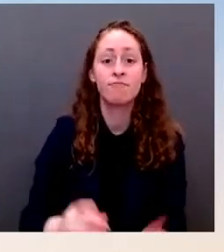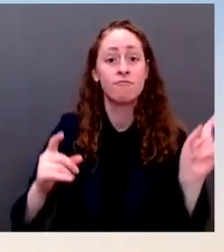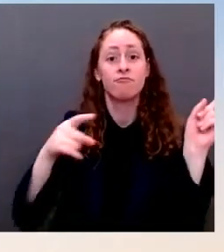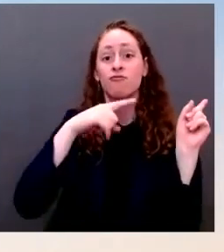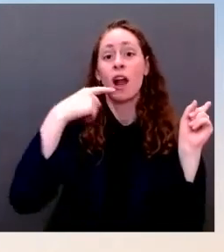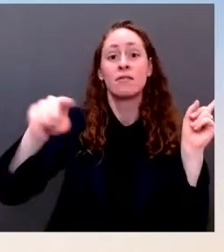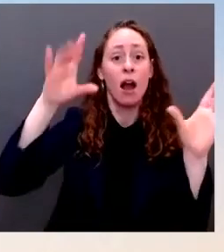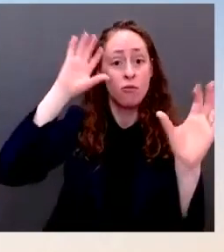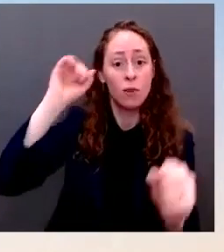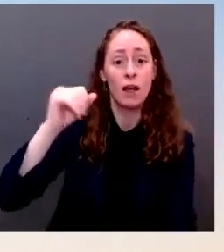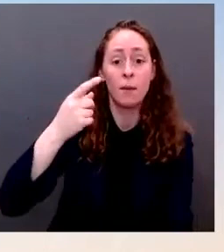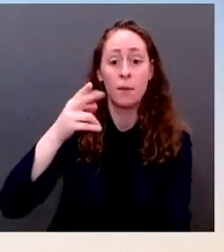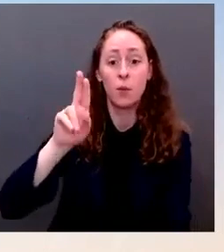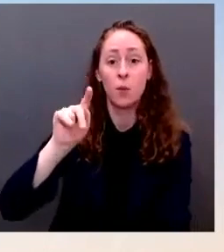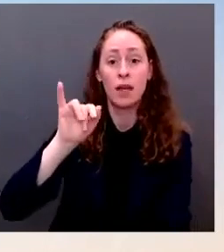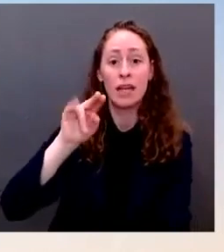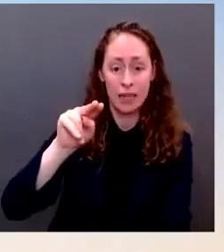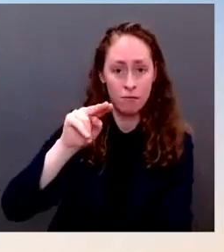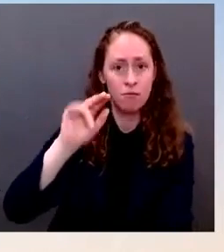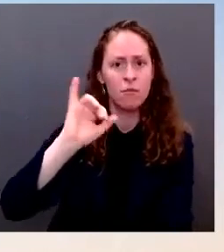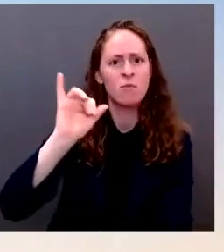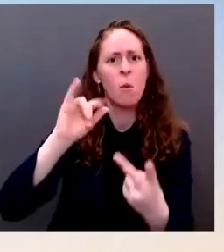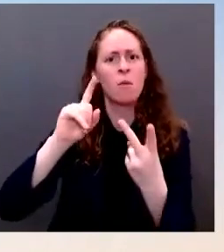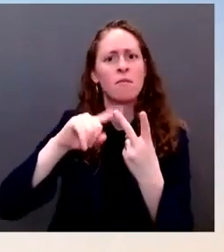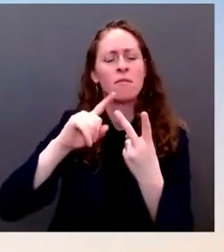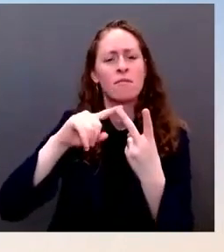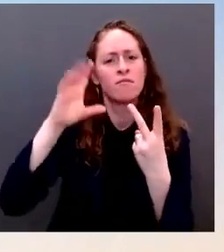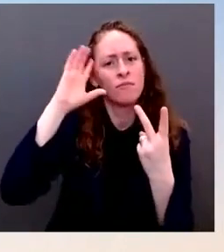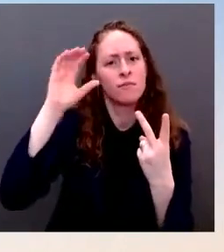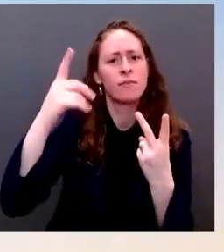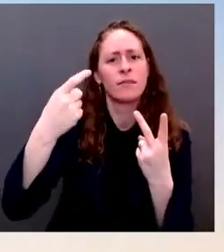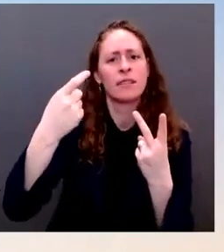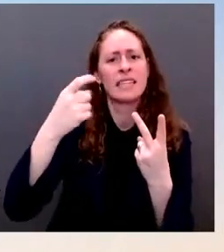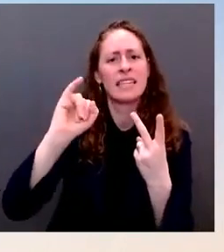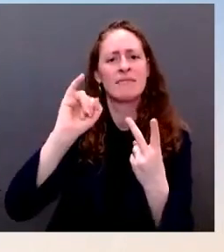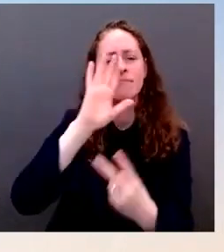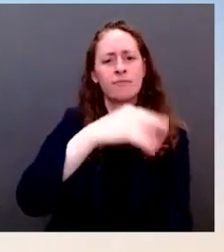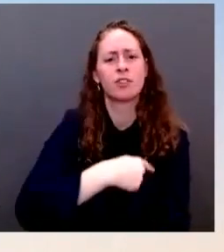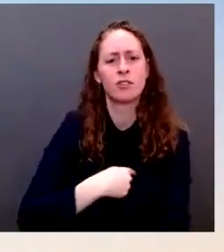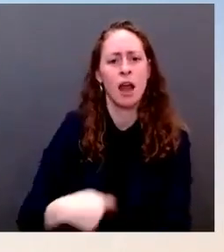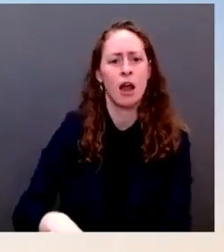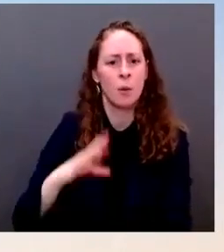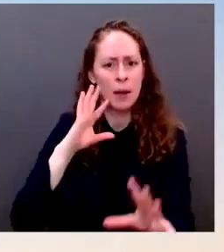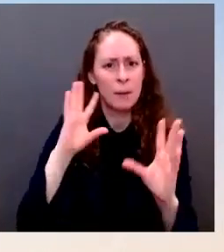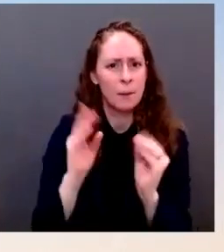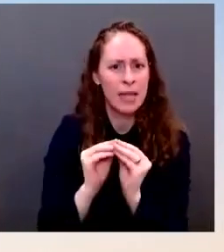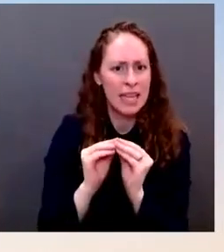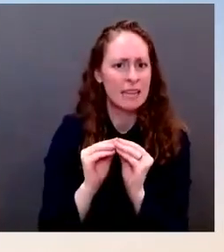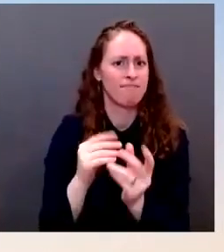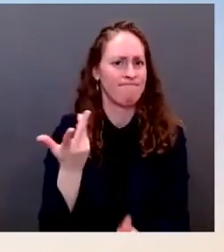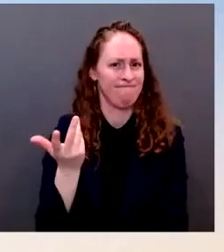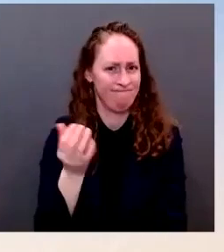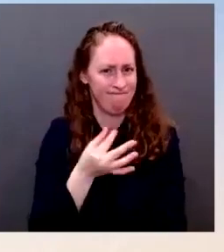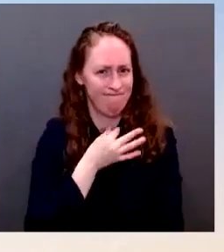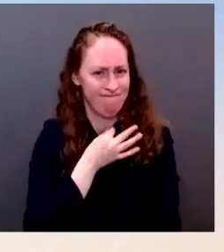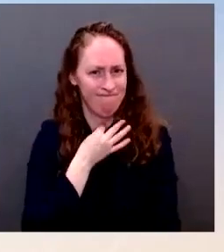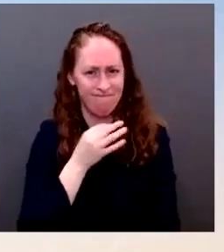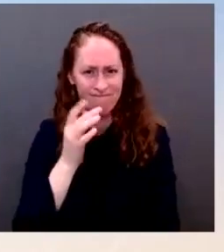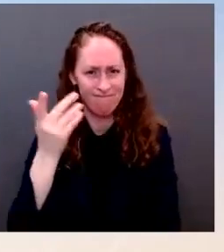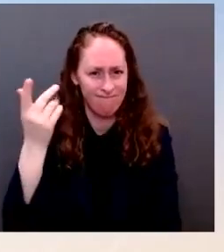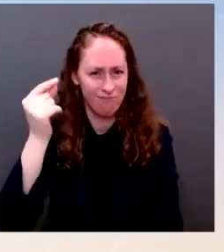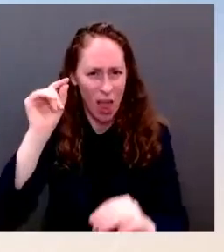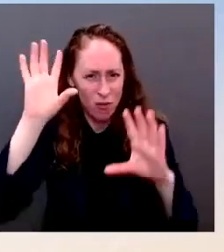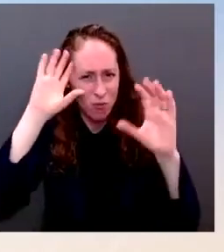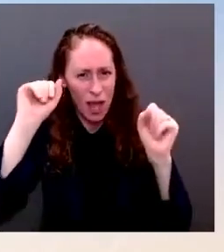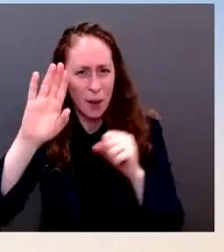further back from the meeting itself, how does the president view the relationship between China, Russia, Xi, and Putin through the lens of